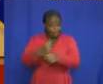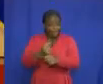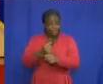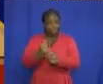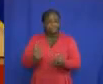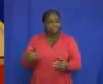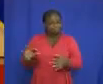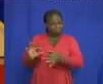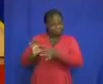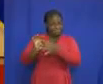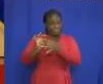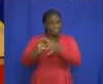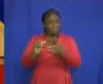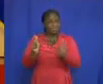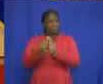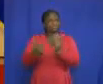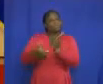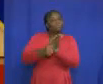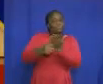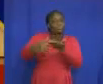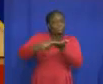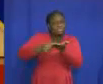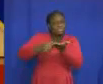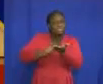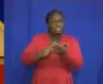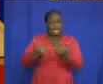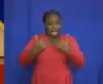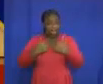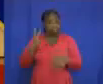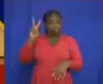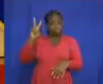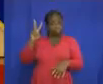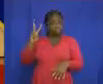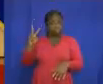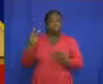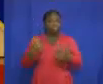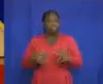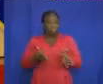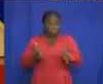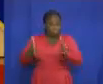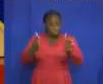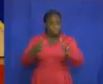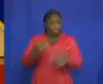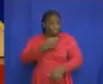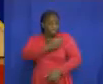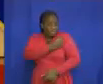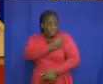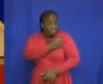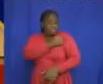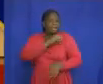procurement and receipt of others, we have rolled out two phases of our vaccination plan. The first